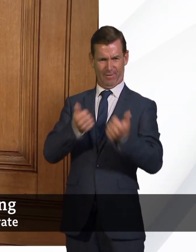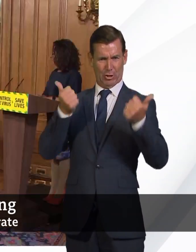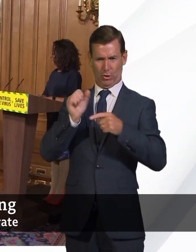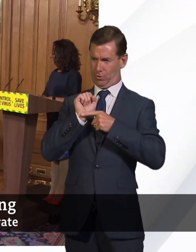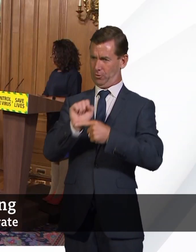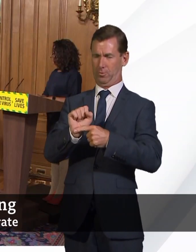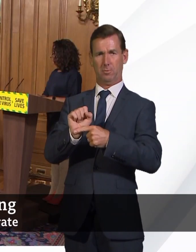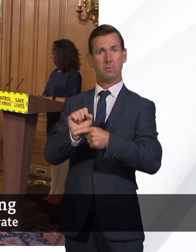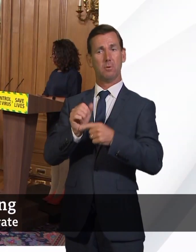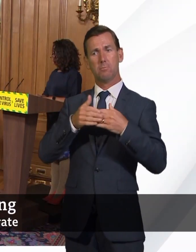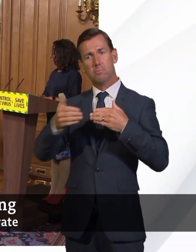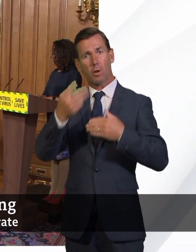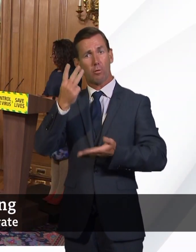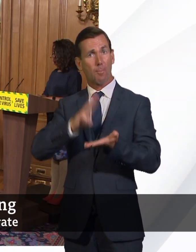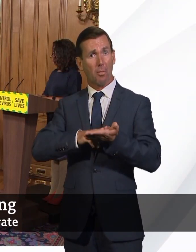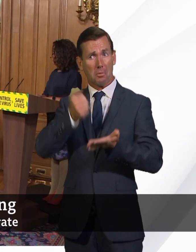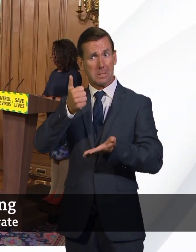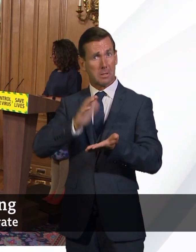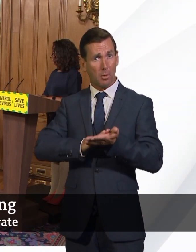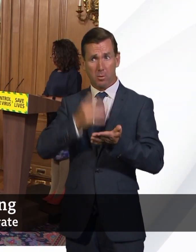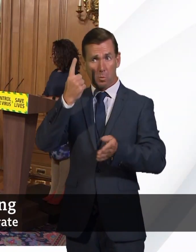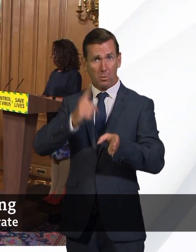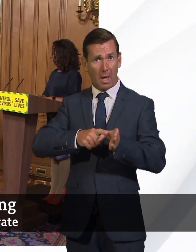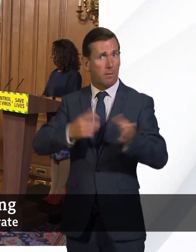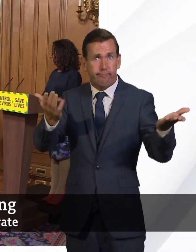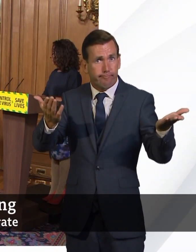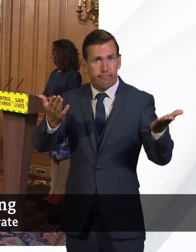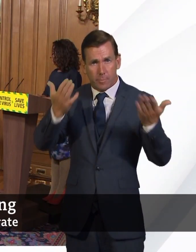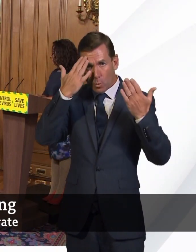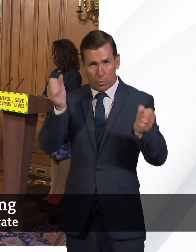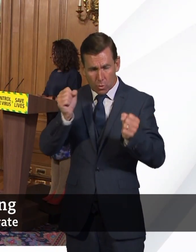in a population over time. And obviously